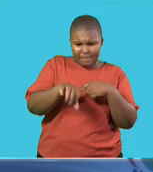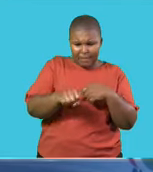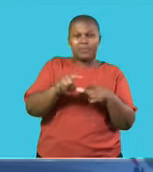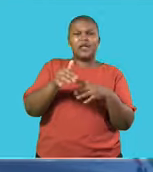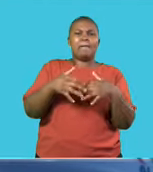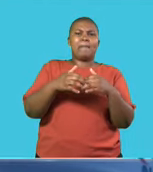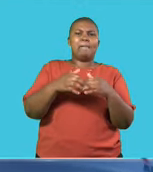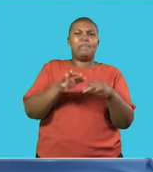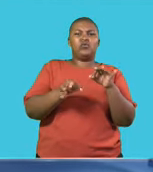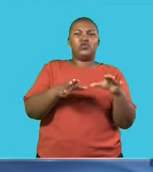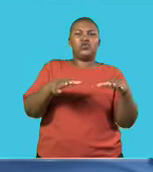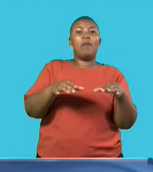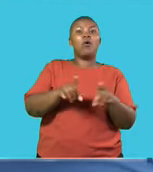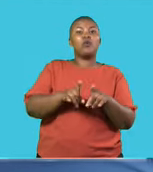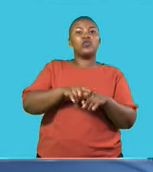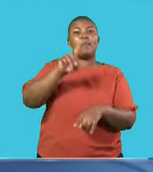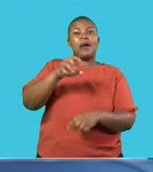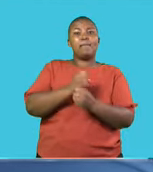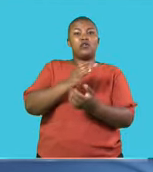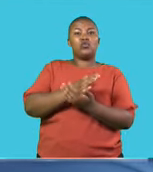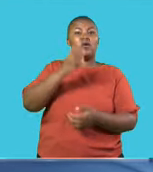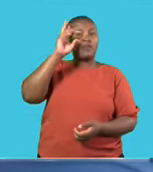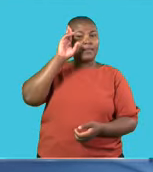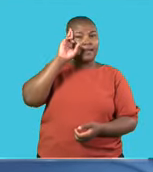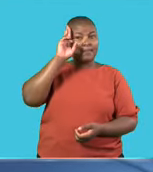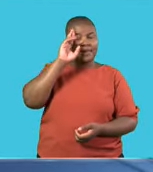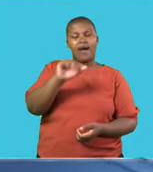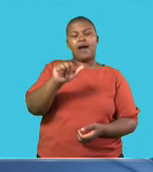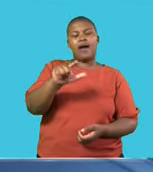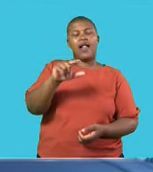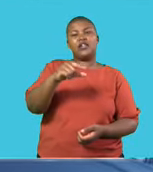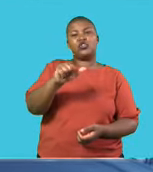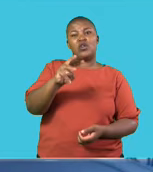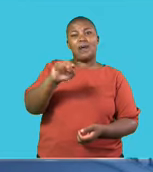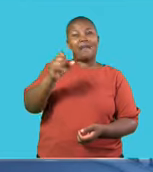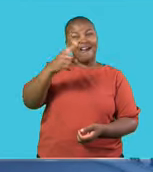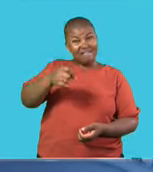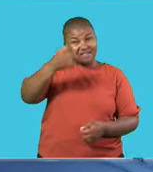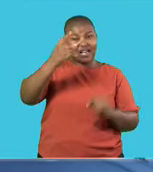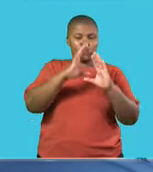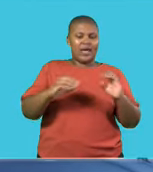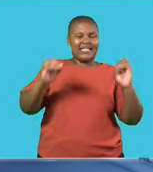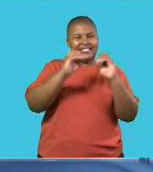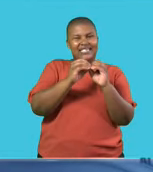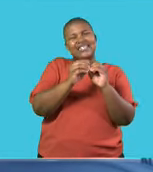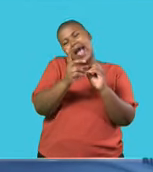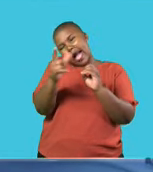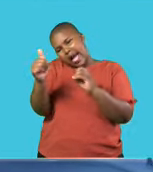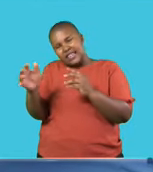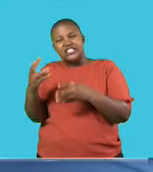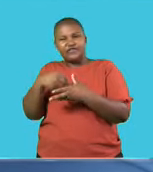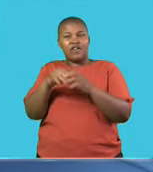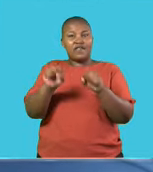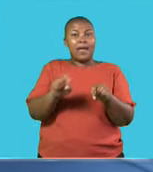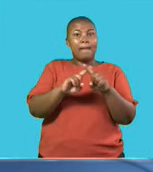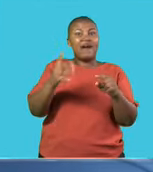you should also remember that Aljama, as a political organization, it was the first organization, if not amongst the other, that called for